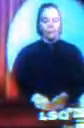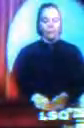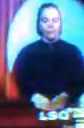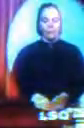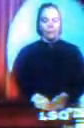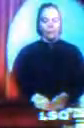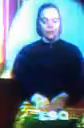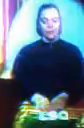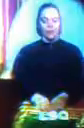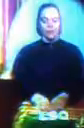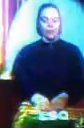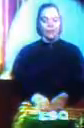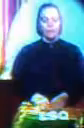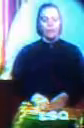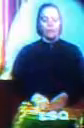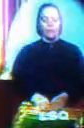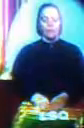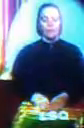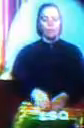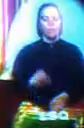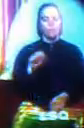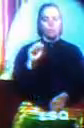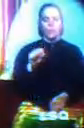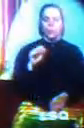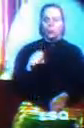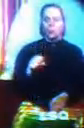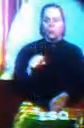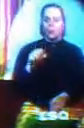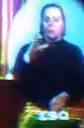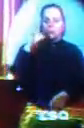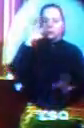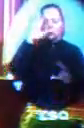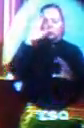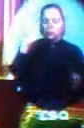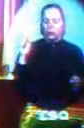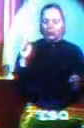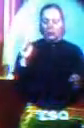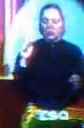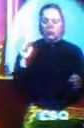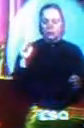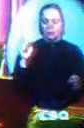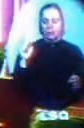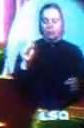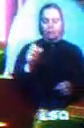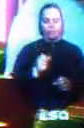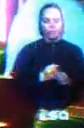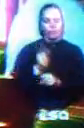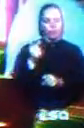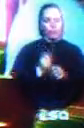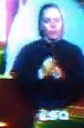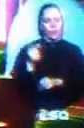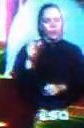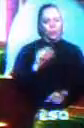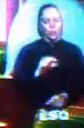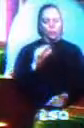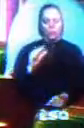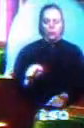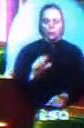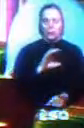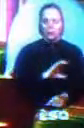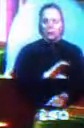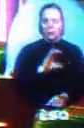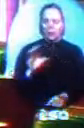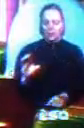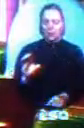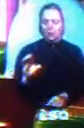The Honourable Minister of State. Yes, I can, Mr. Speaker. Every year, the Government of Canada Property